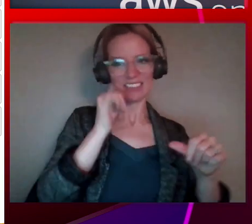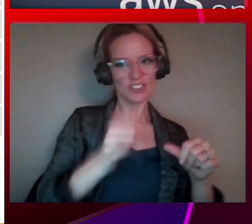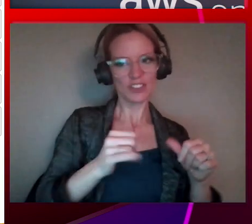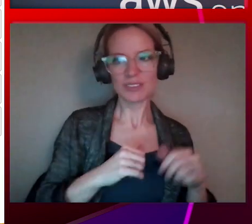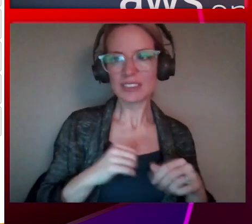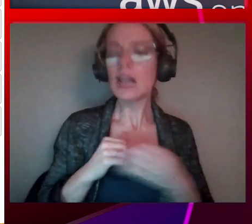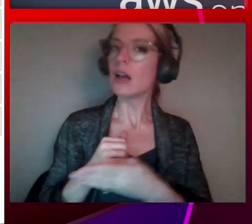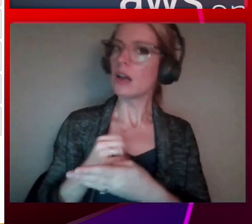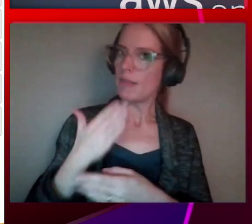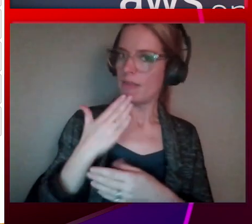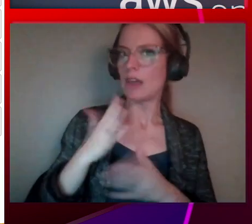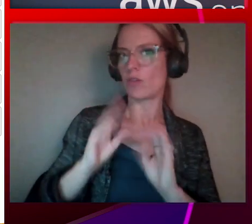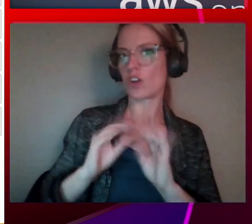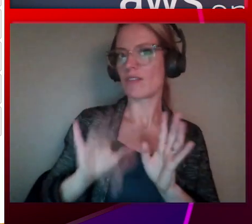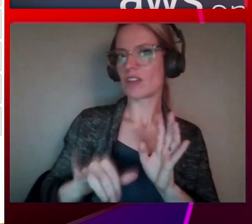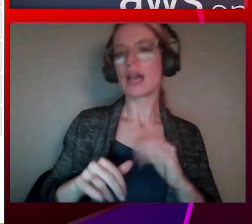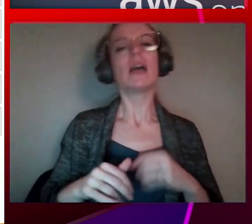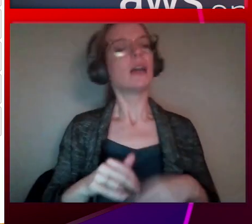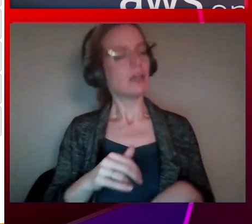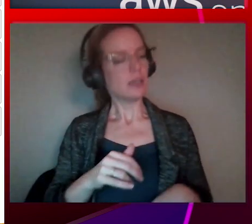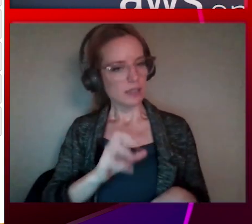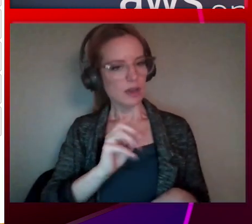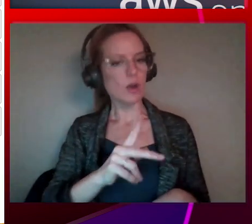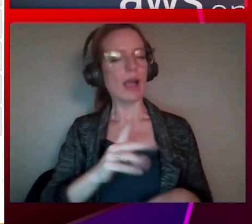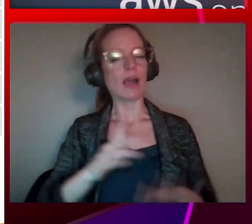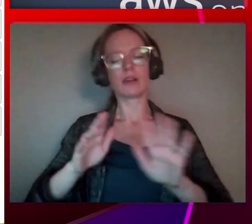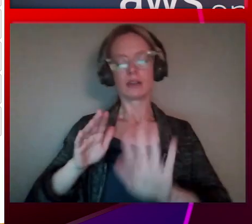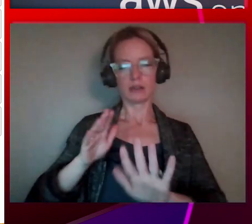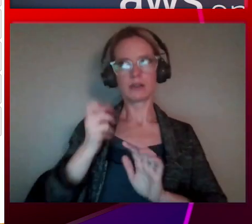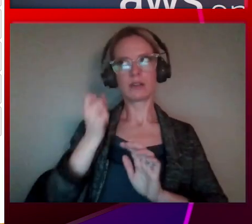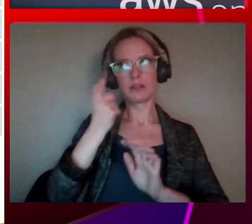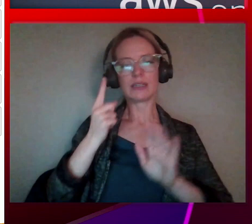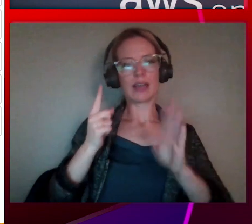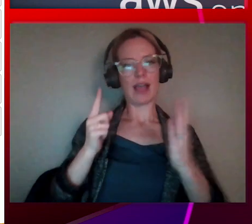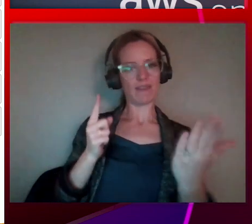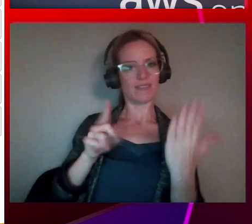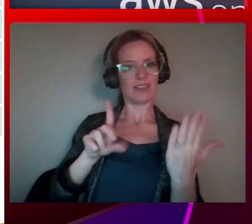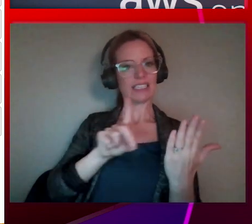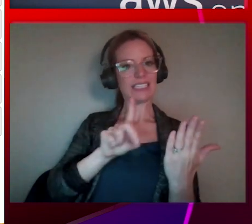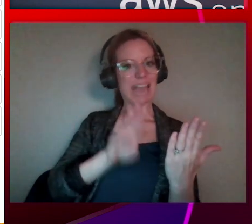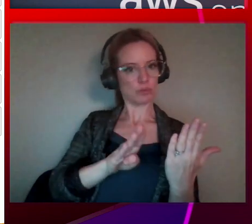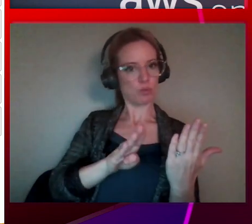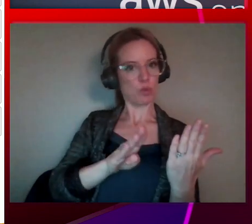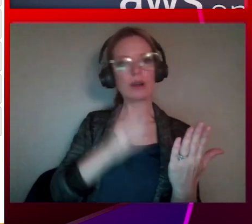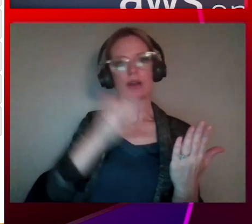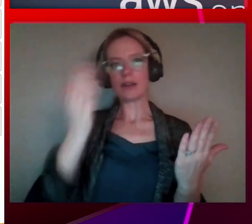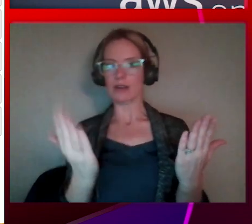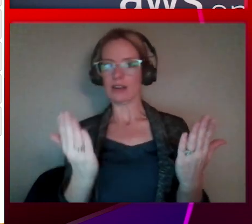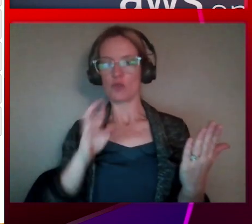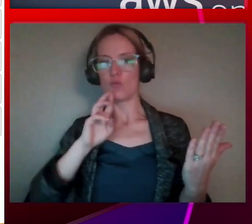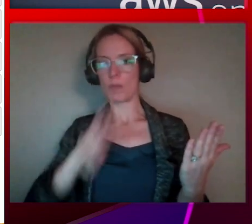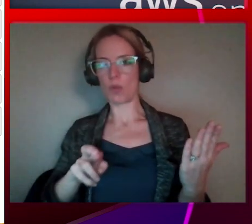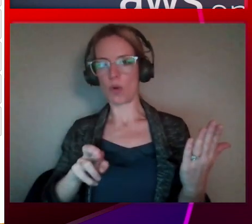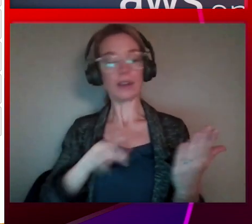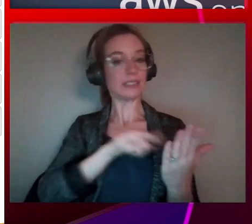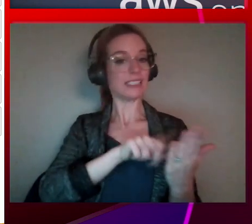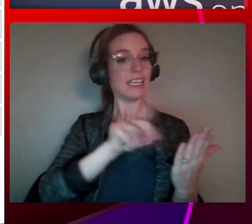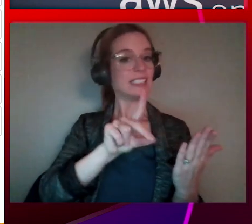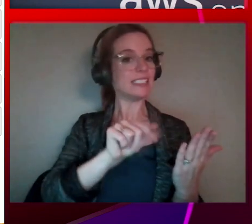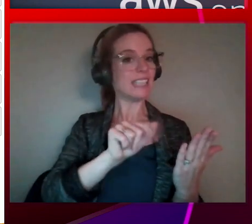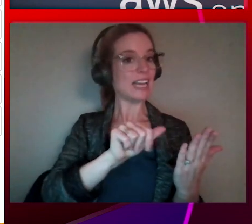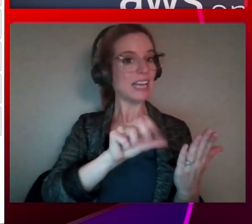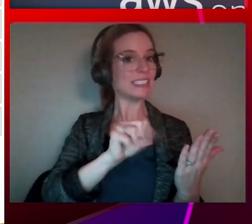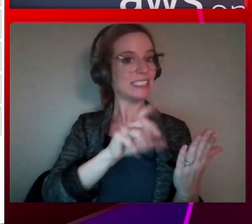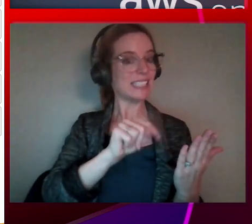because you've got like that dashboard pane in the report, so that's how the person can easily be able to see, OK, what's the data set and then what is it going to look like when I create a